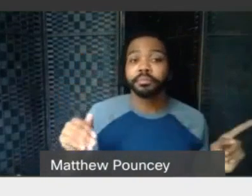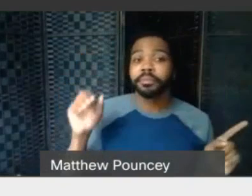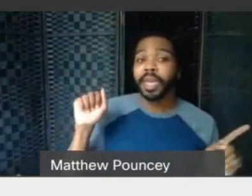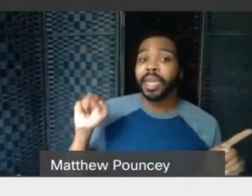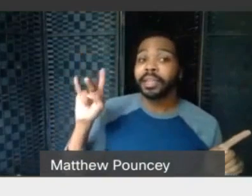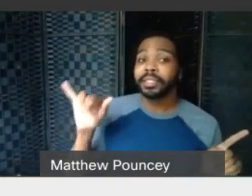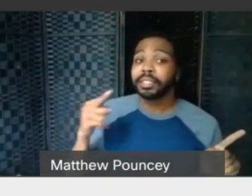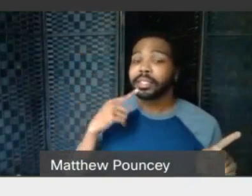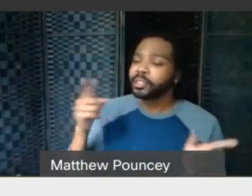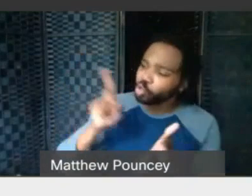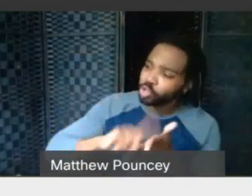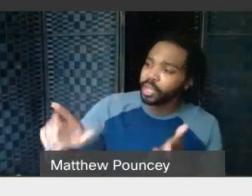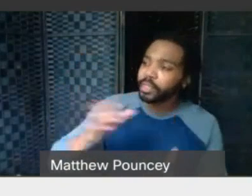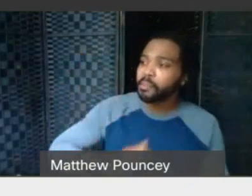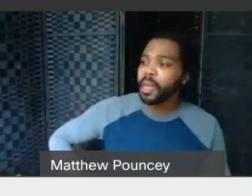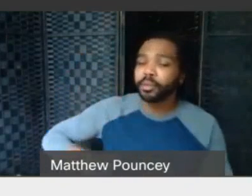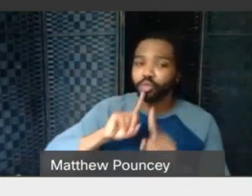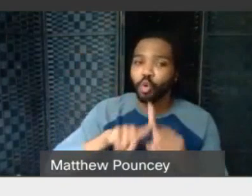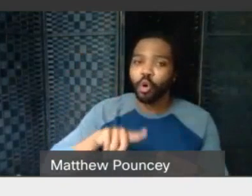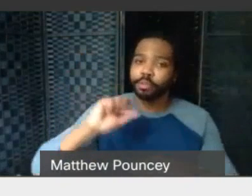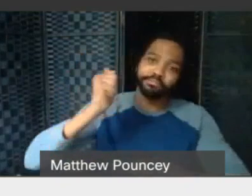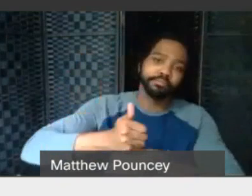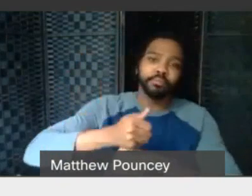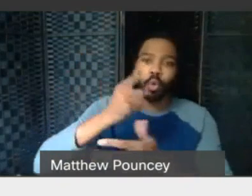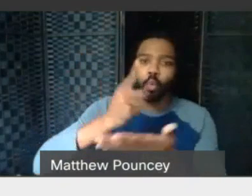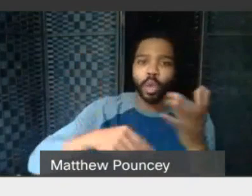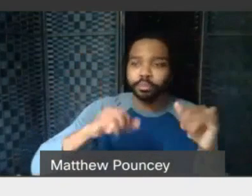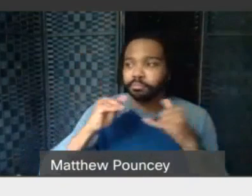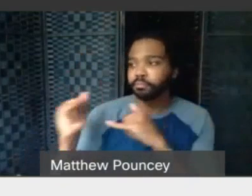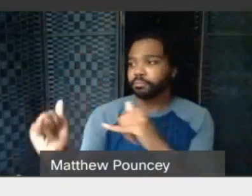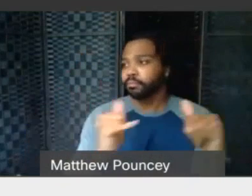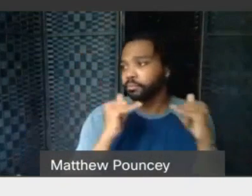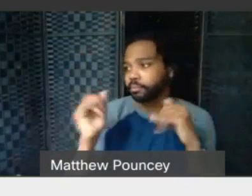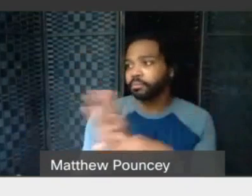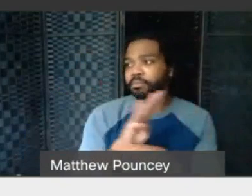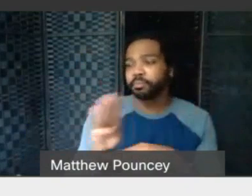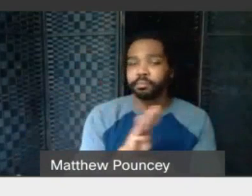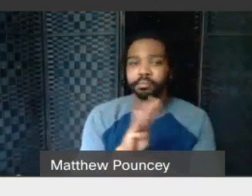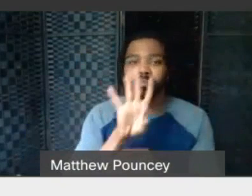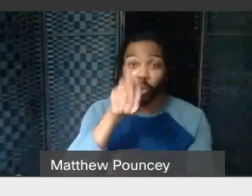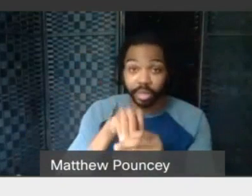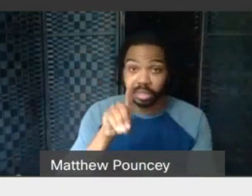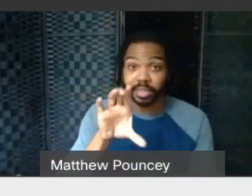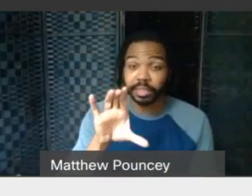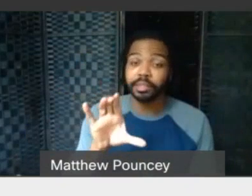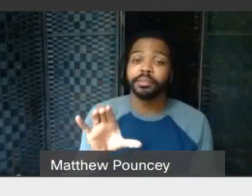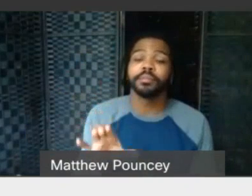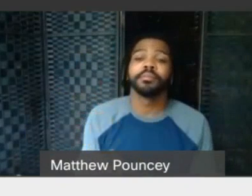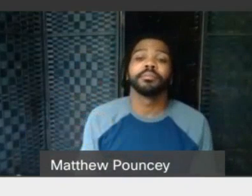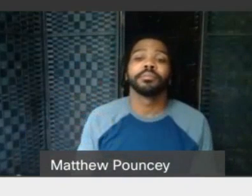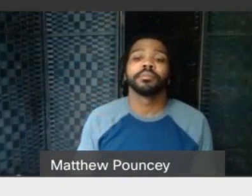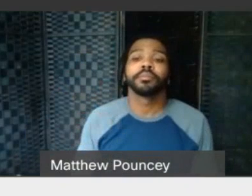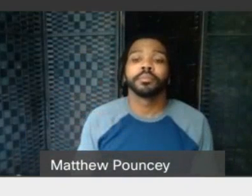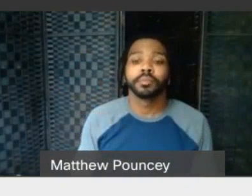mayor's order, which establishes what the floor is for all businesses operating in the district. To the extent